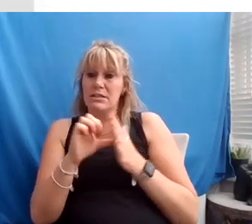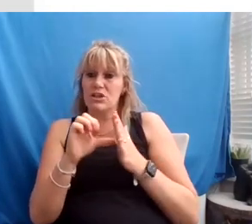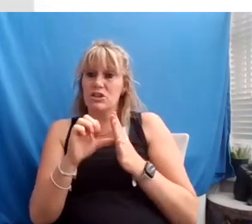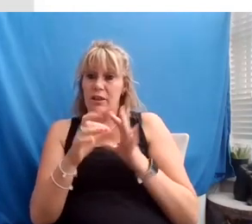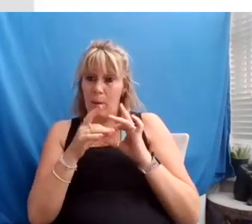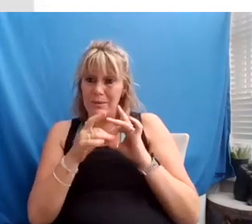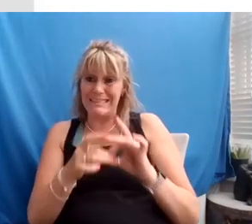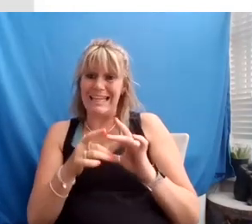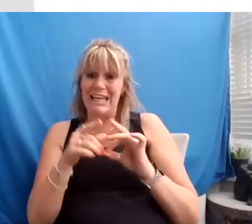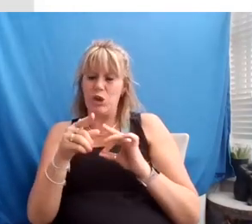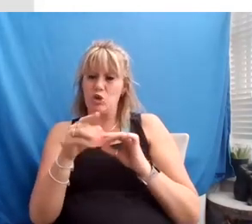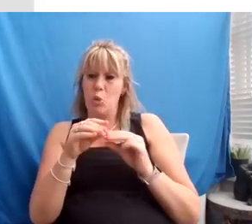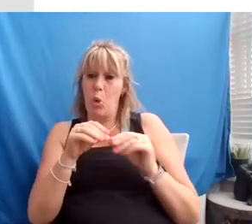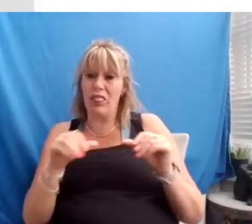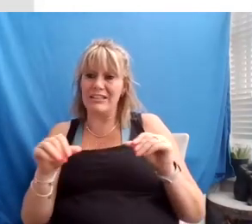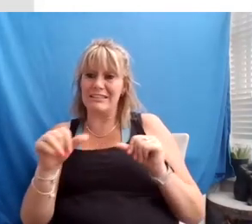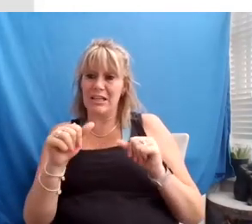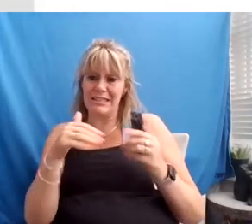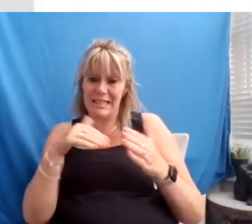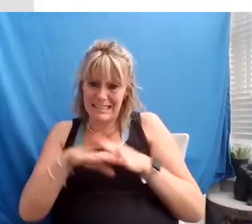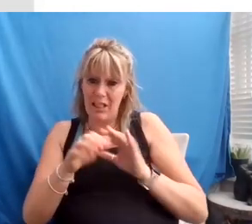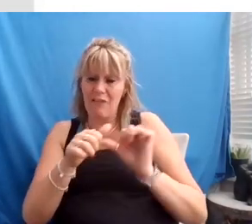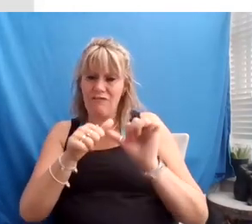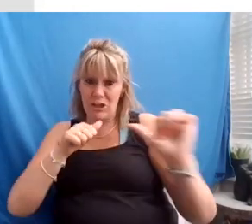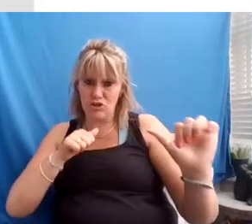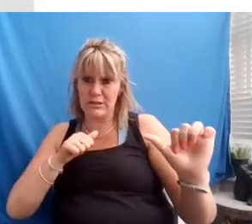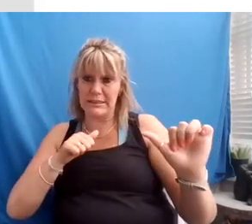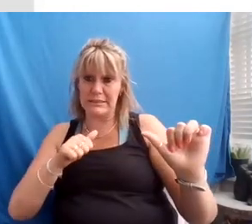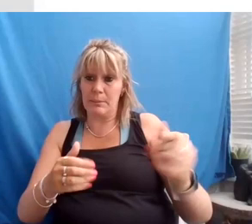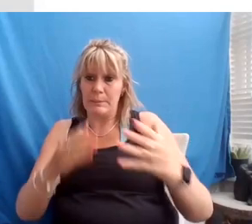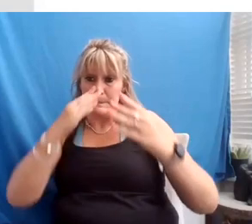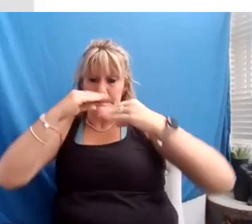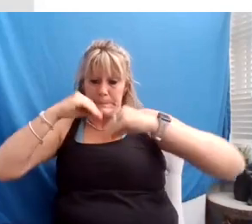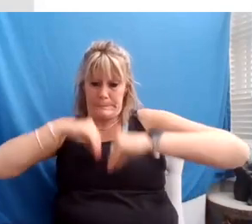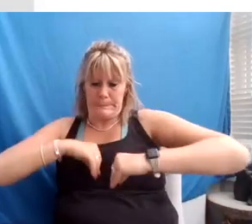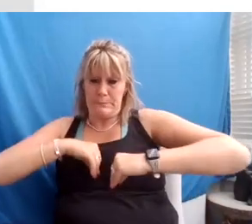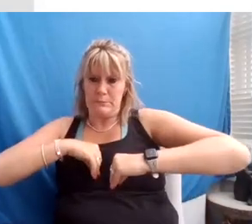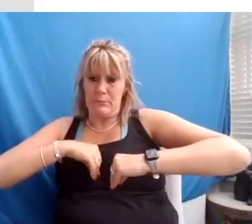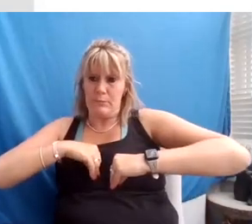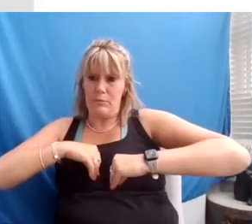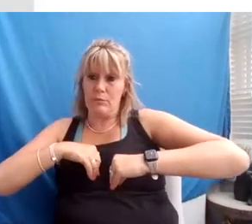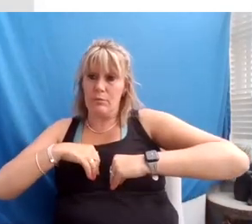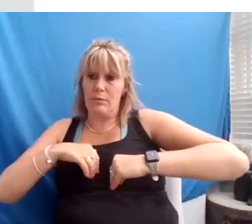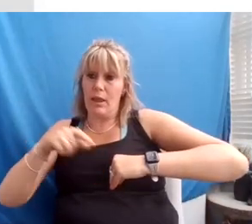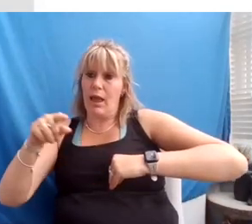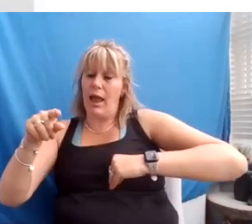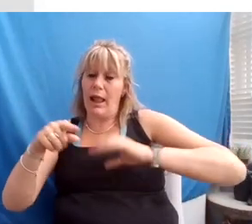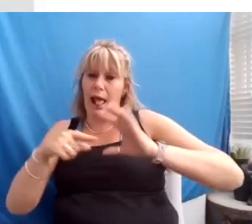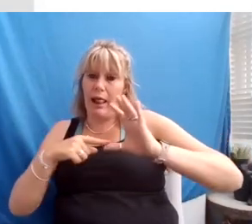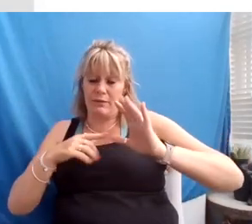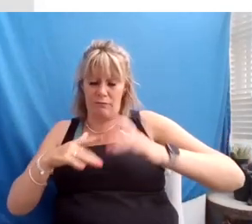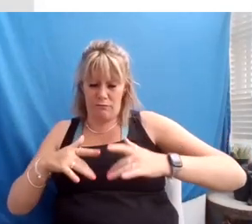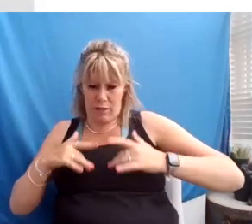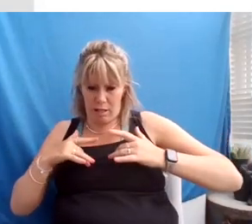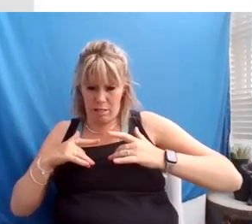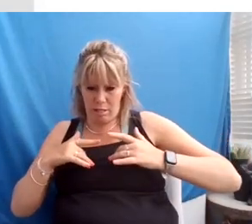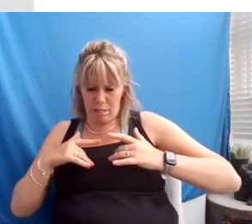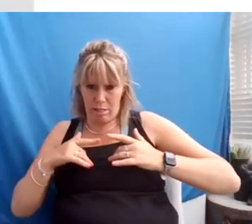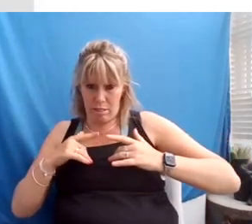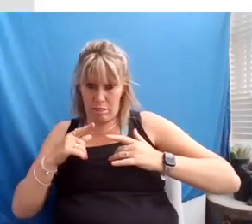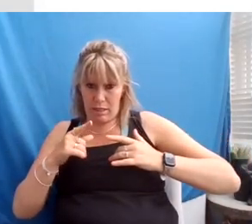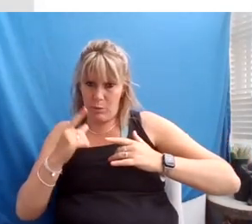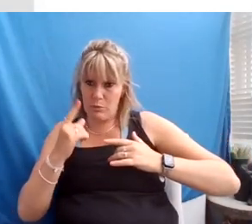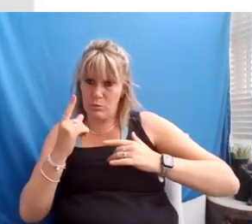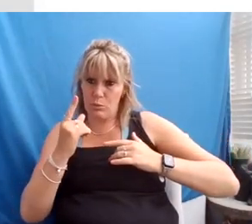the cotton dust in the factories. And I just thought that was one installation that I did